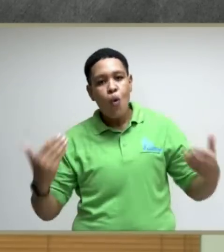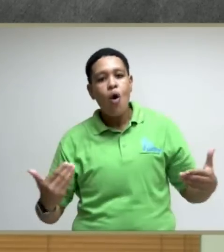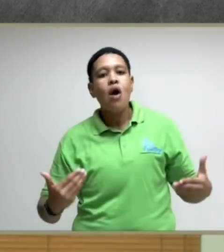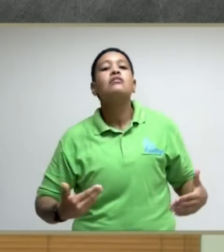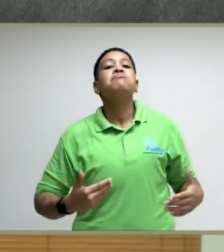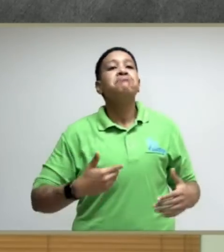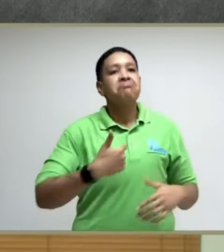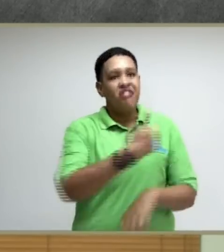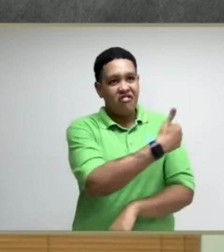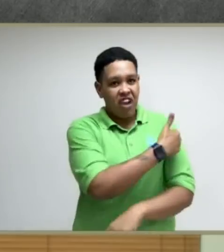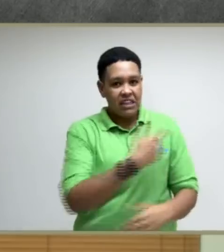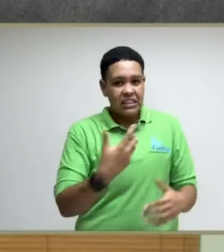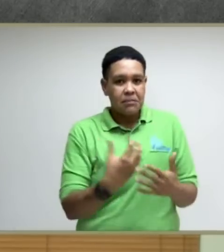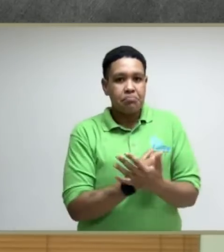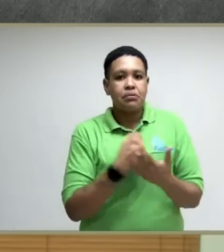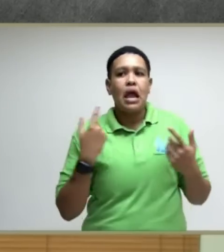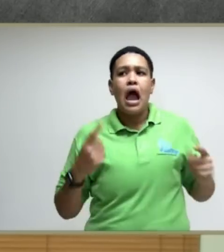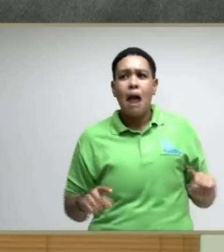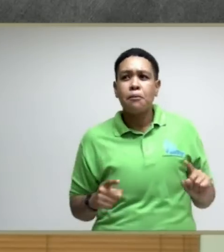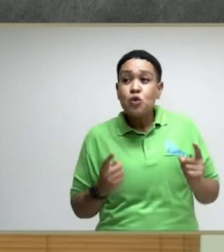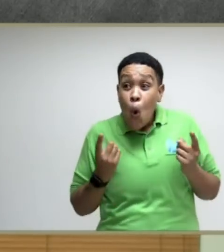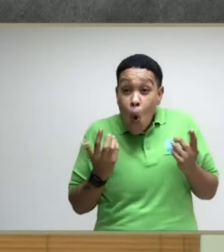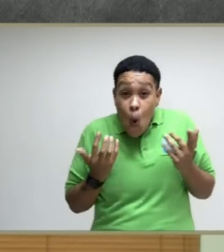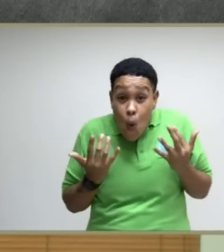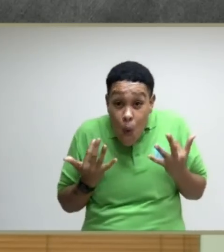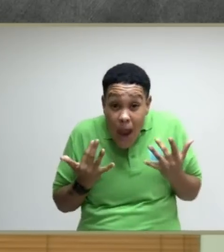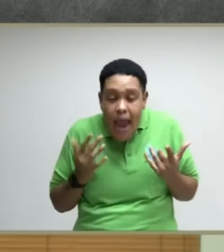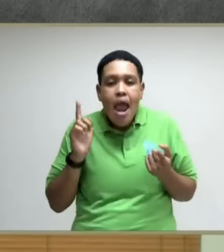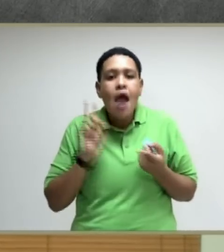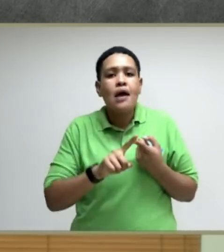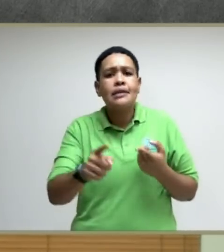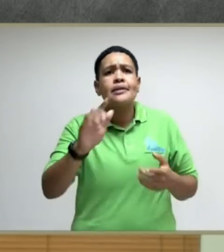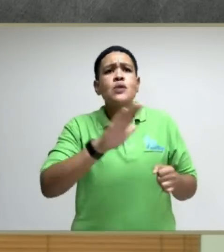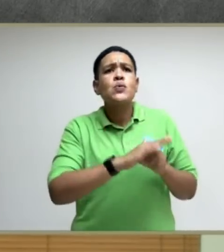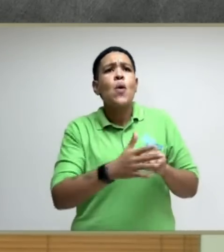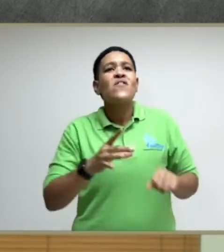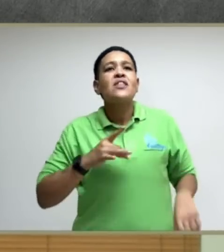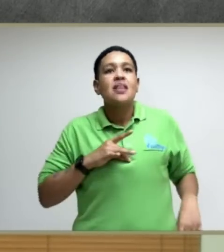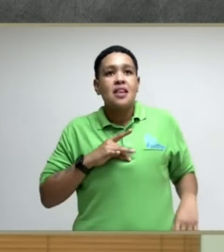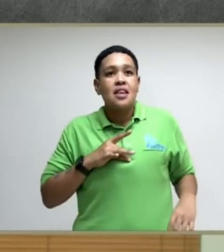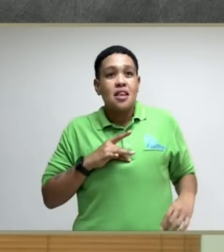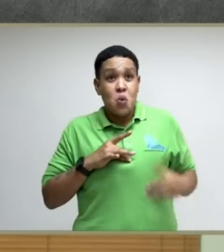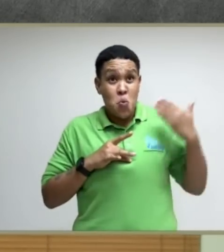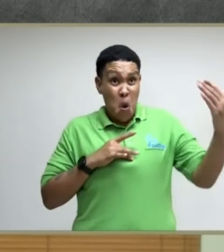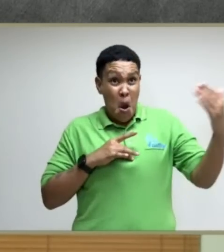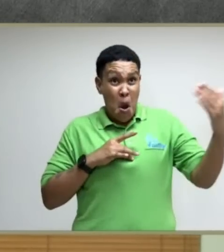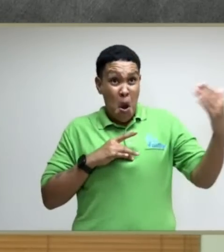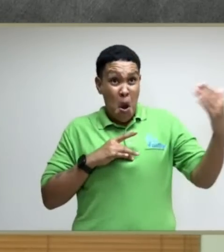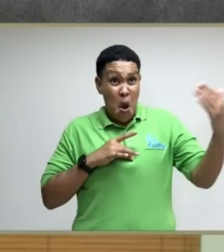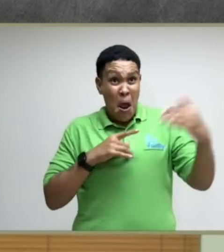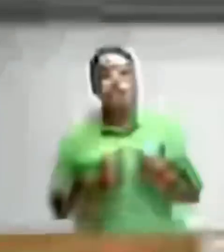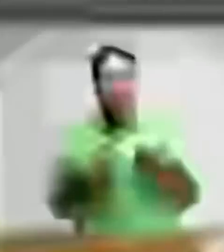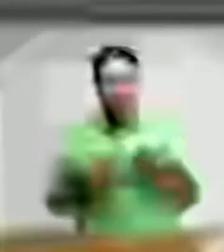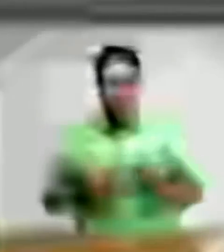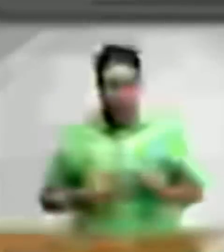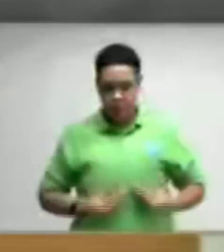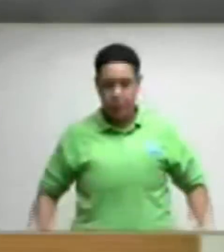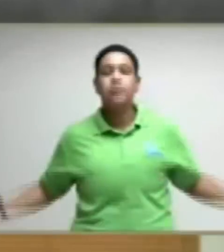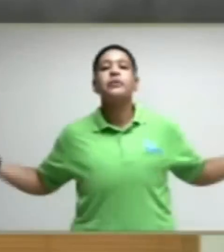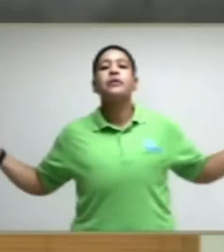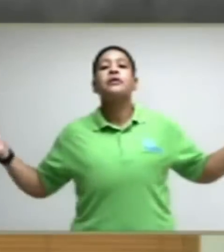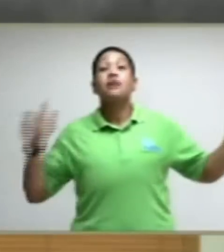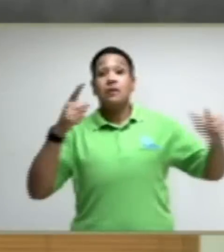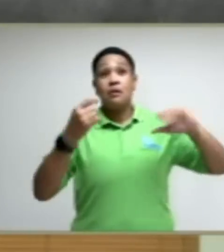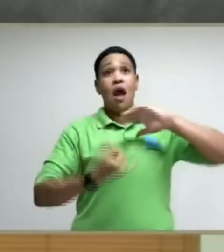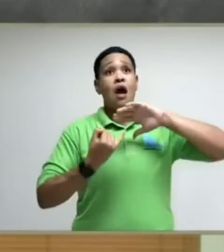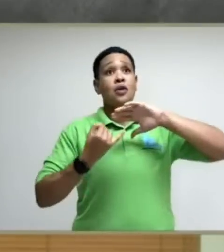get their vaccine. So wait until your acute illness settles and your isolation period is completed